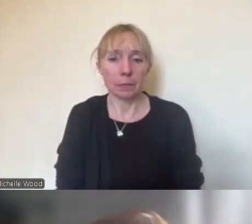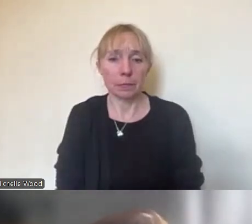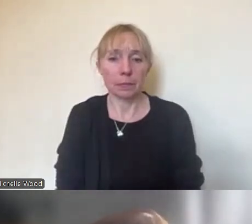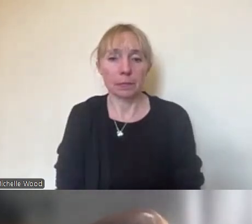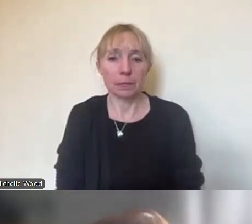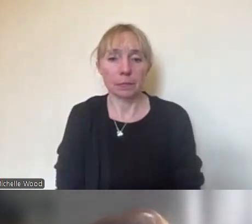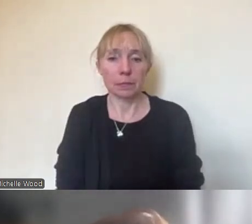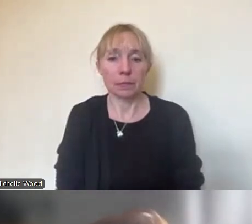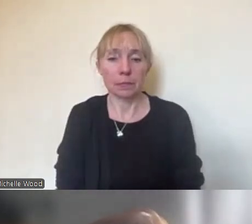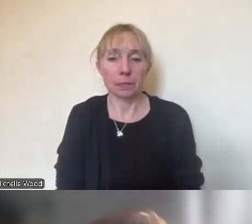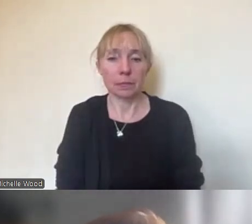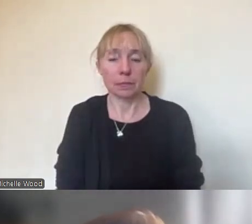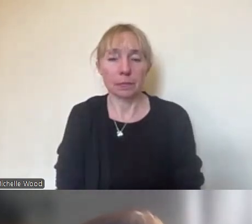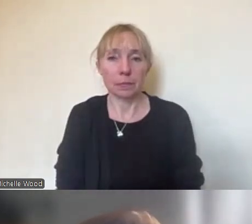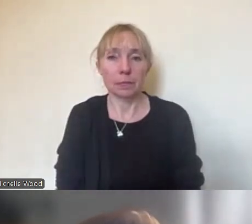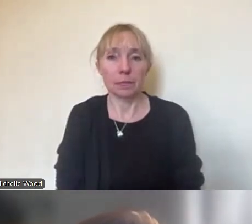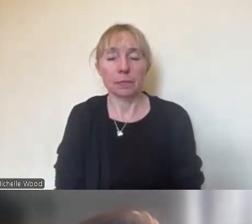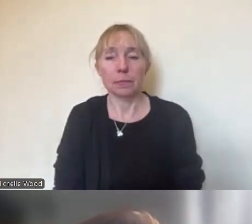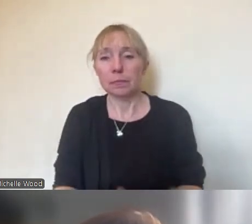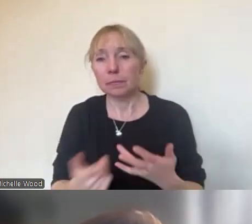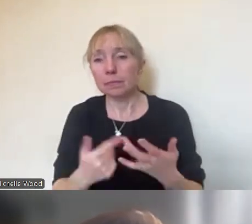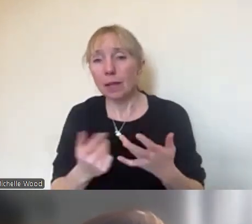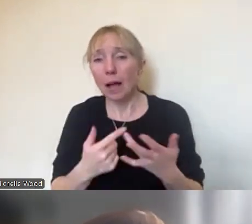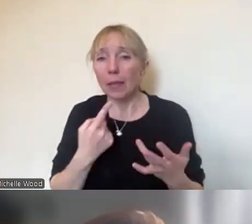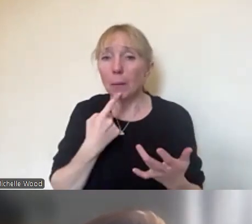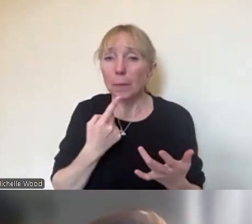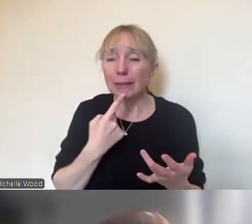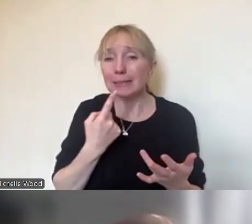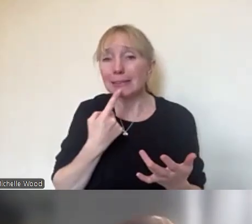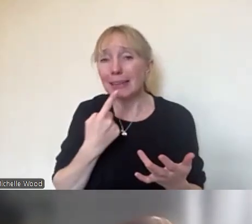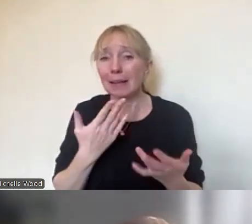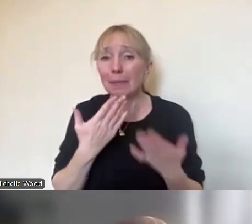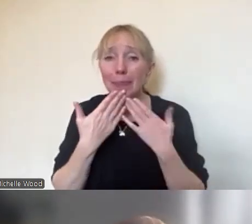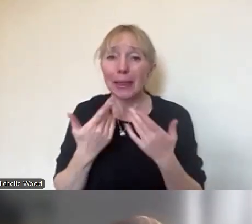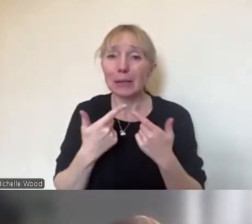Otherwise, we've just got a few more comments saying thank you so much.